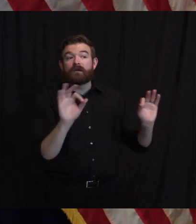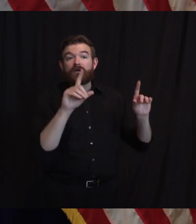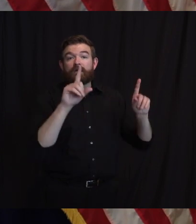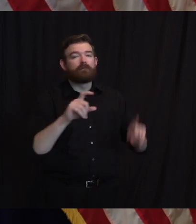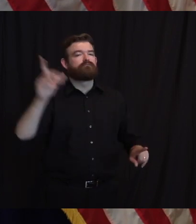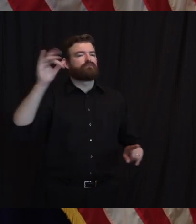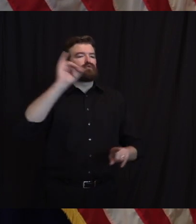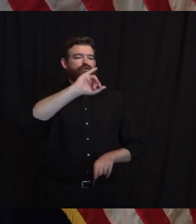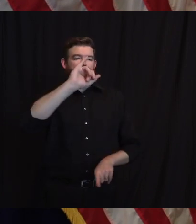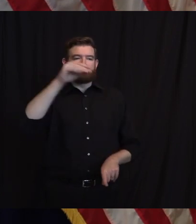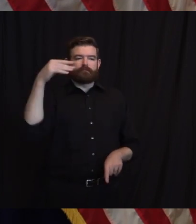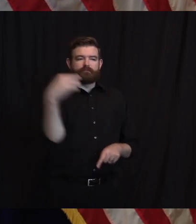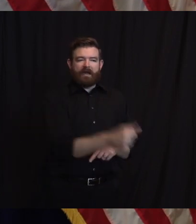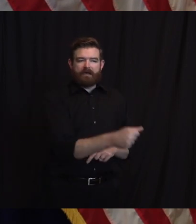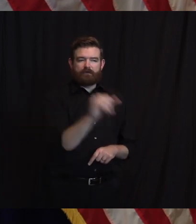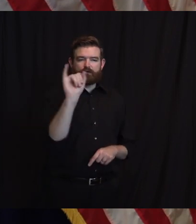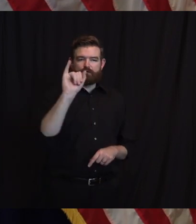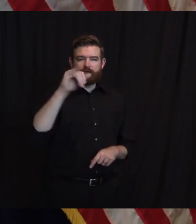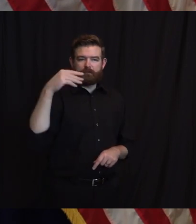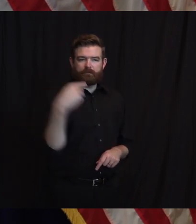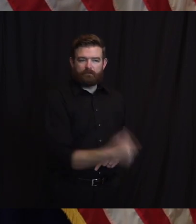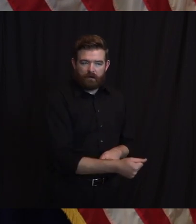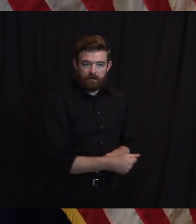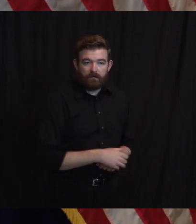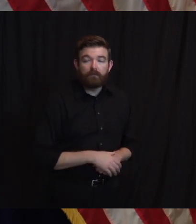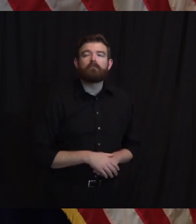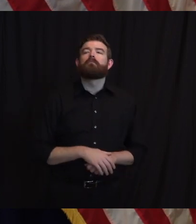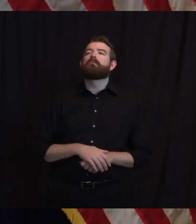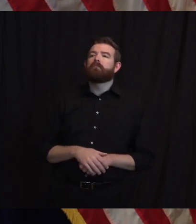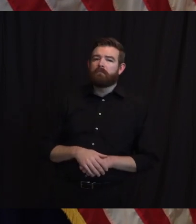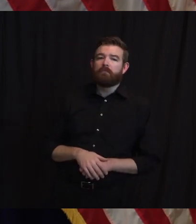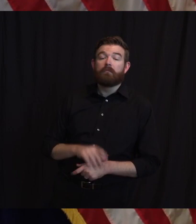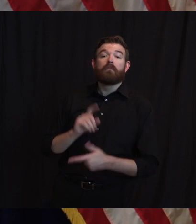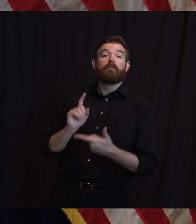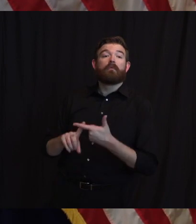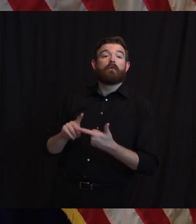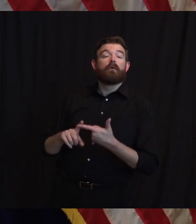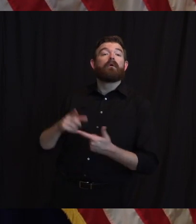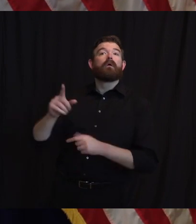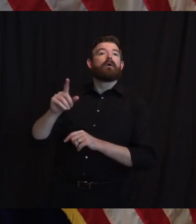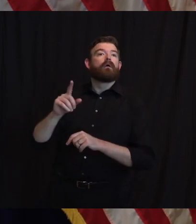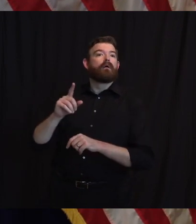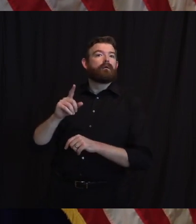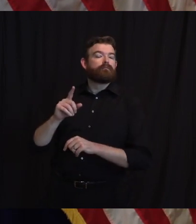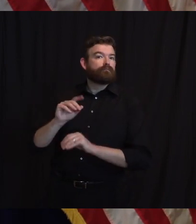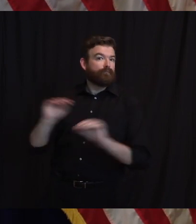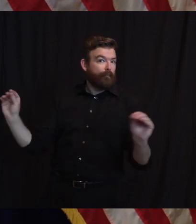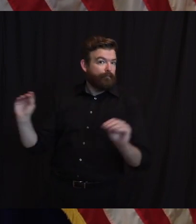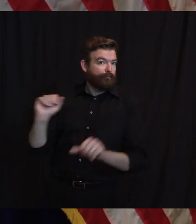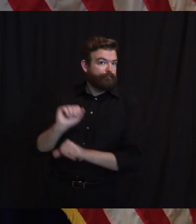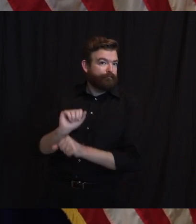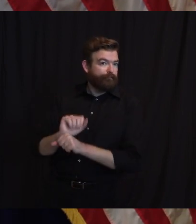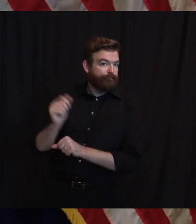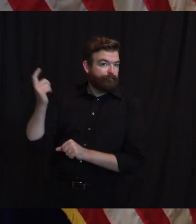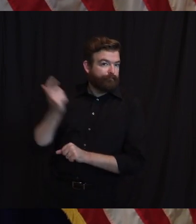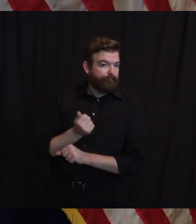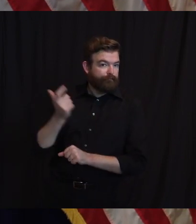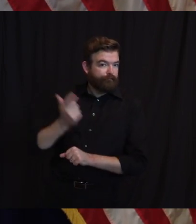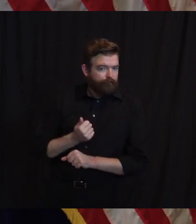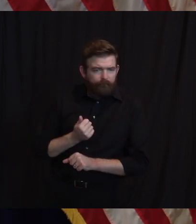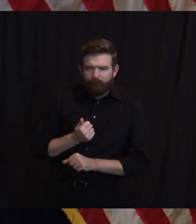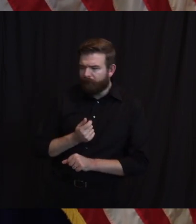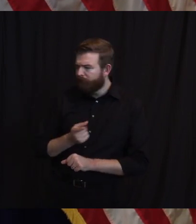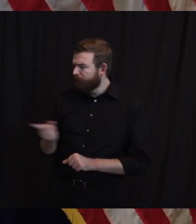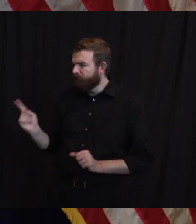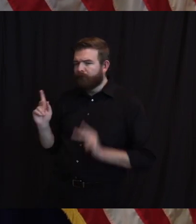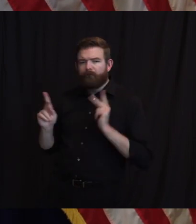Okay. And the other question is, talking about unemployment, a lot of people are not able to get unemployment for